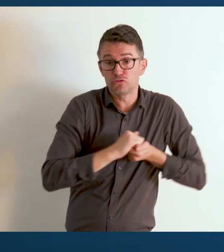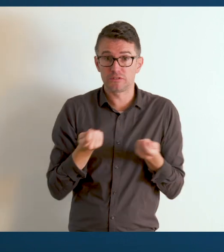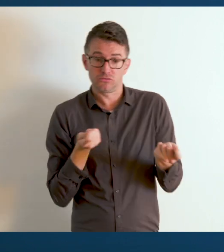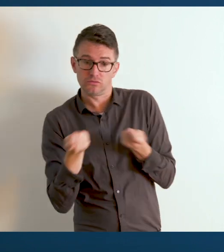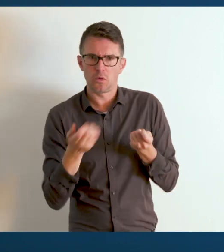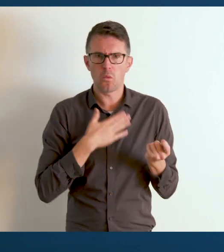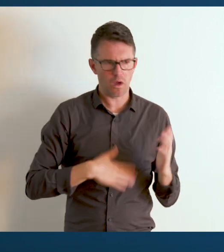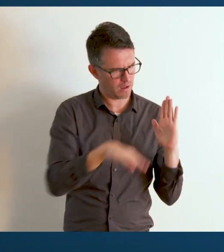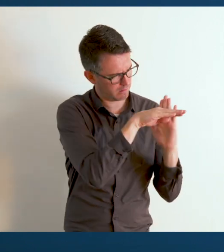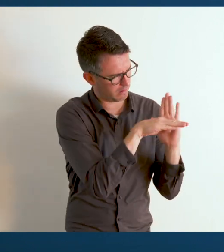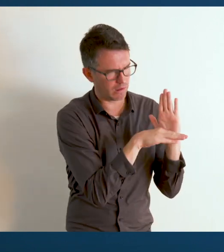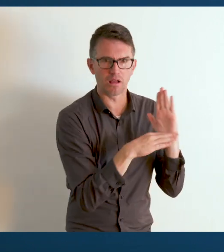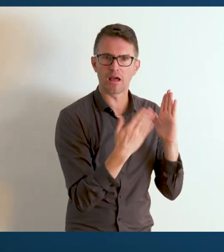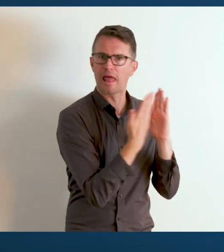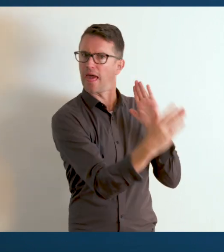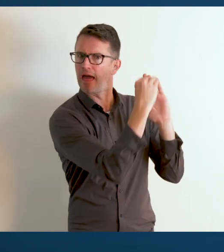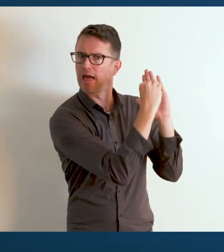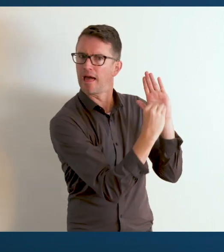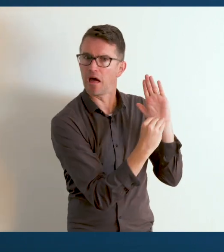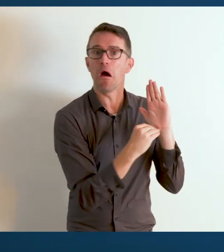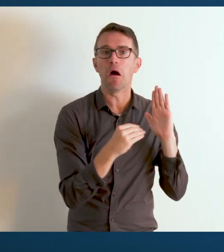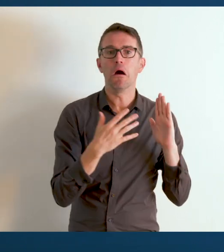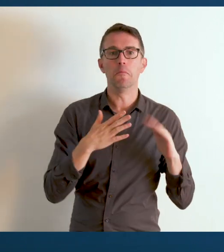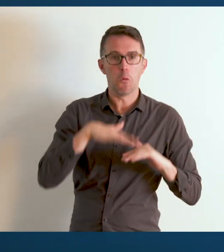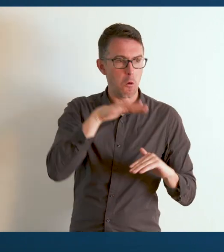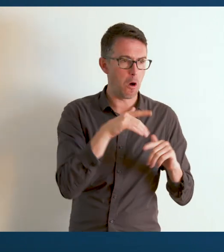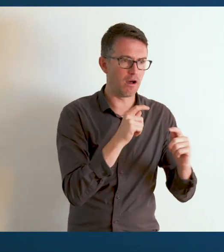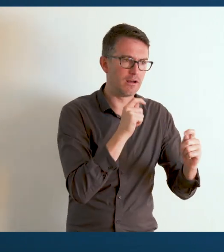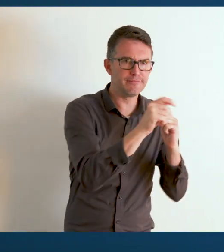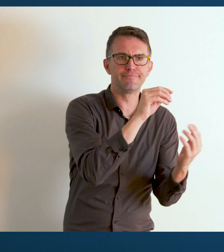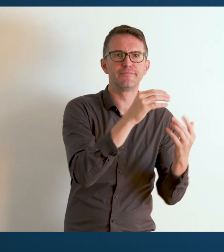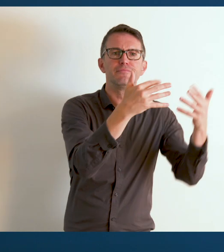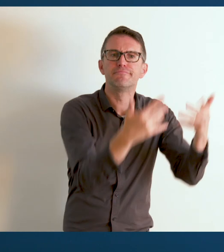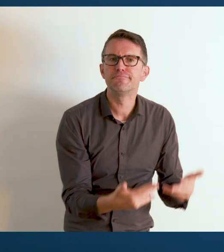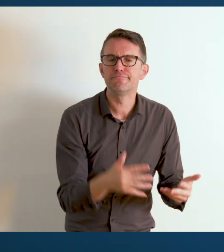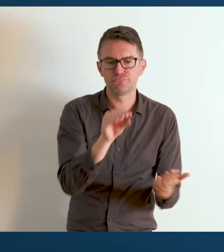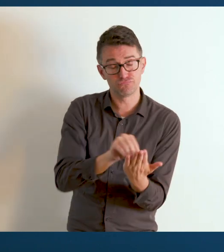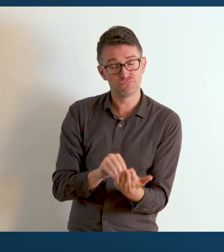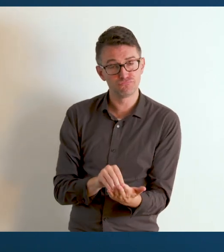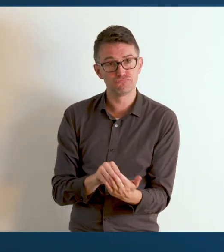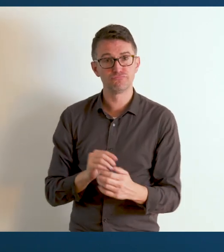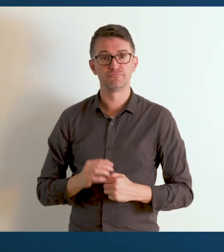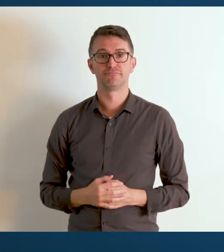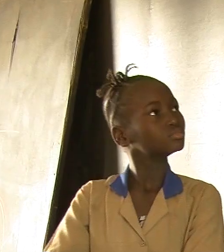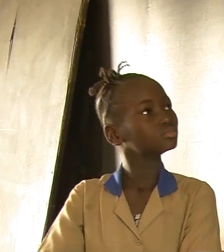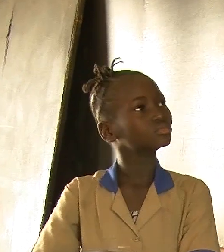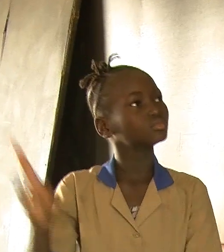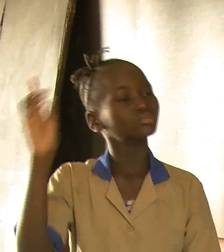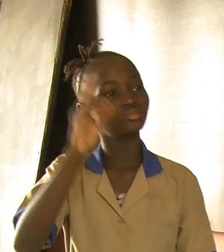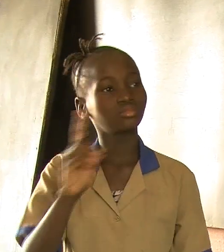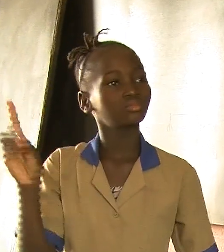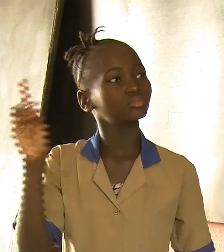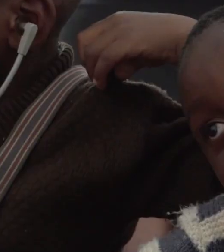want to be able to start looking at administrative data, or if qualitative means and measures are the way to go.